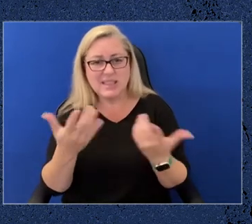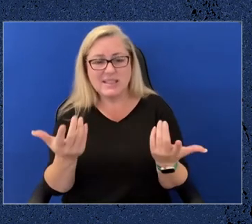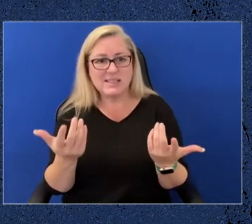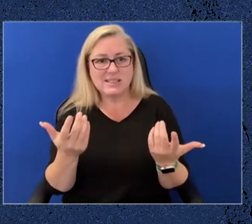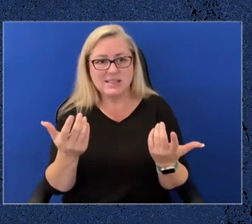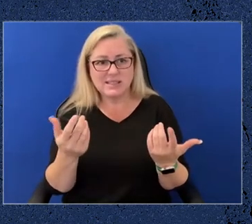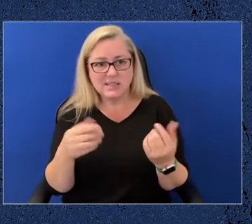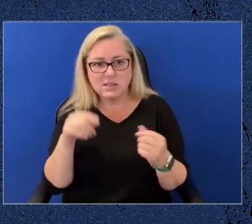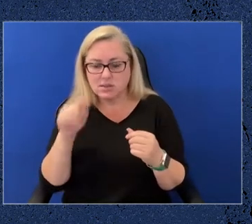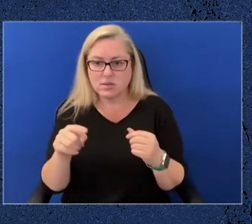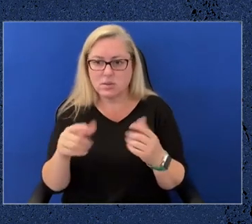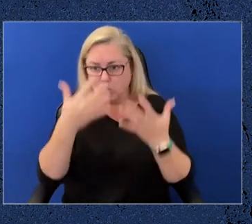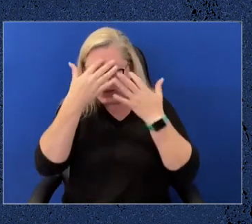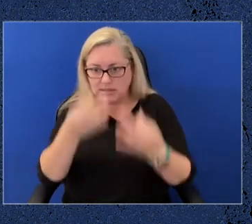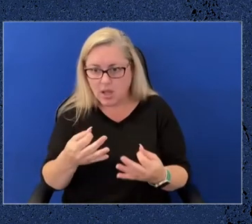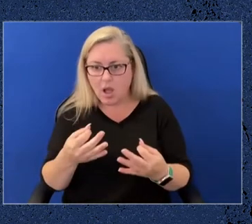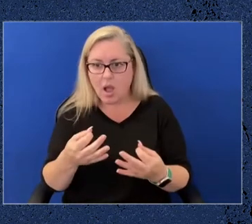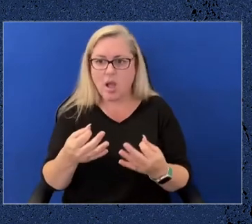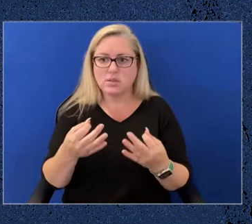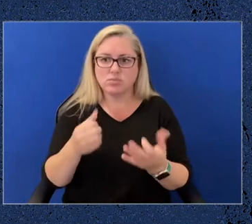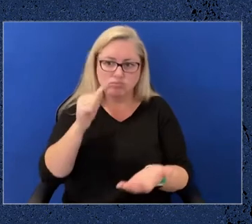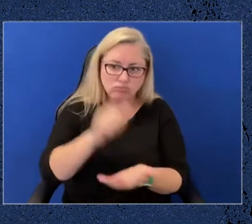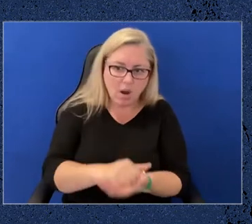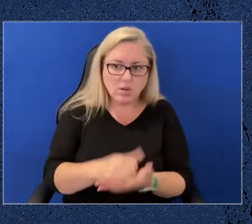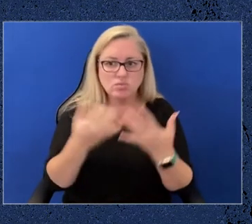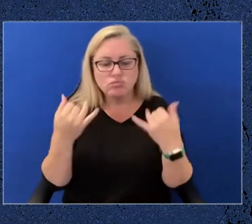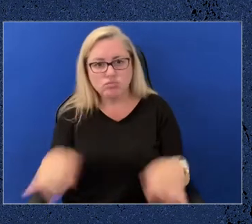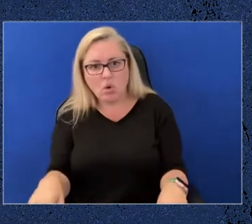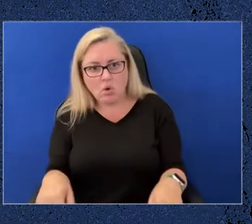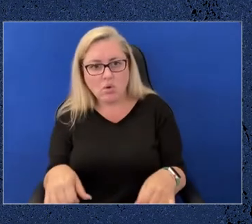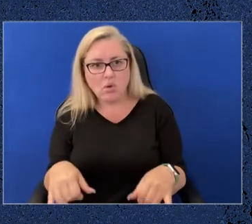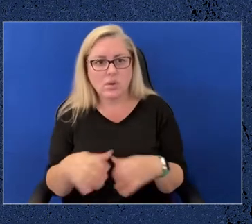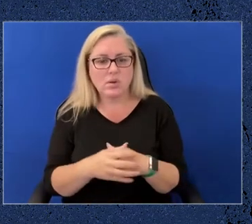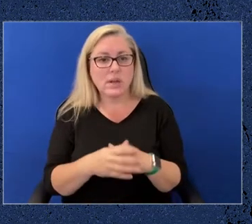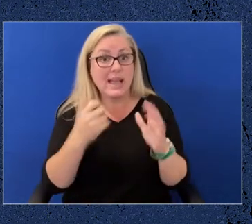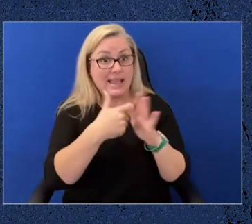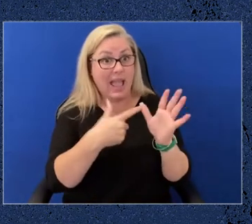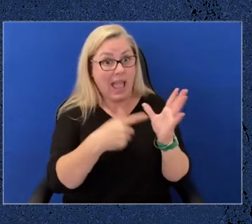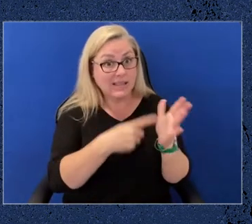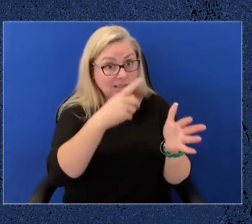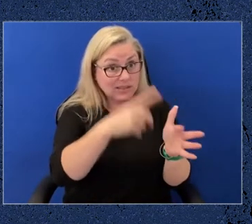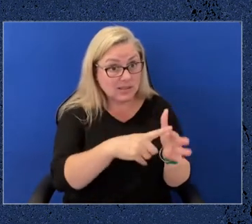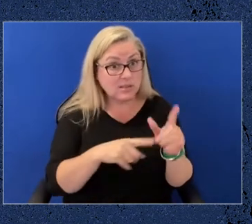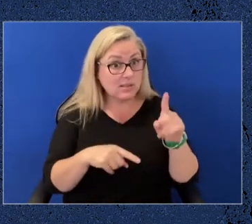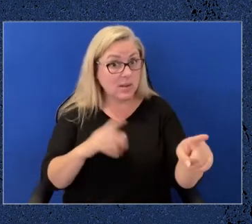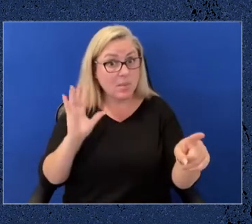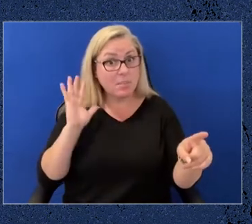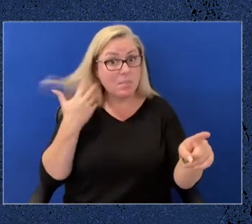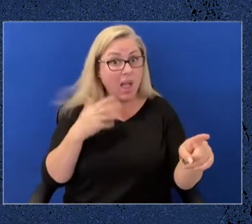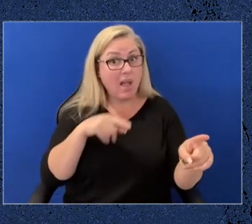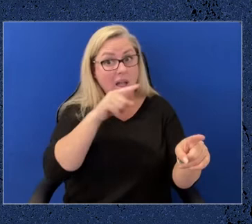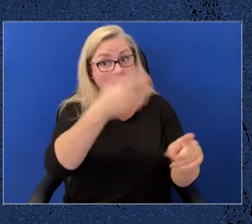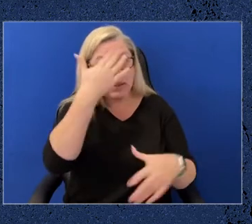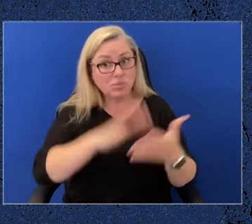we're the arbiters of what's right or wrong. So that's the one that stands out to me the most. And Kate, have you had an experience like that in your